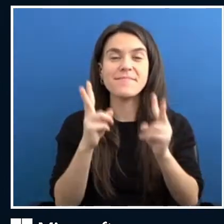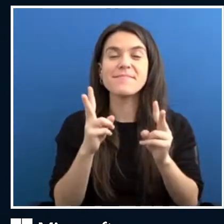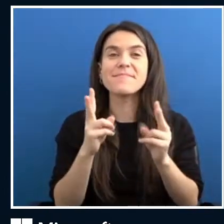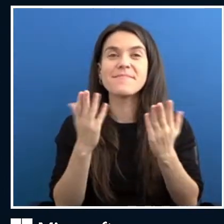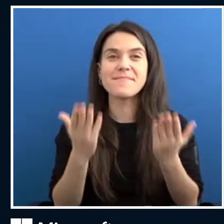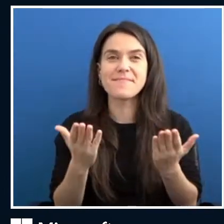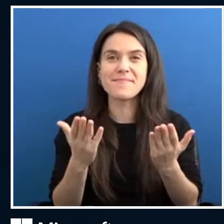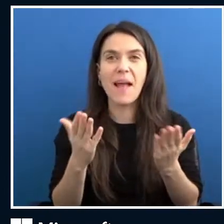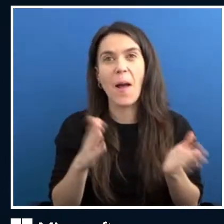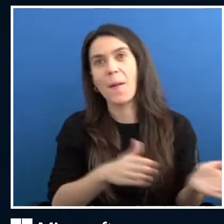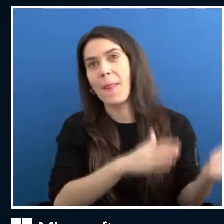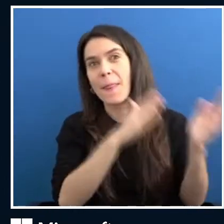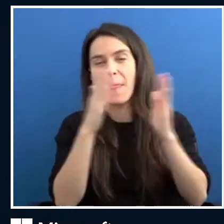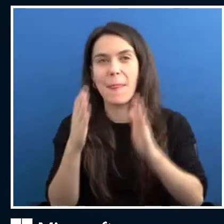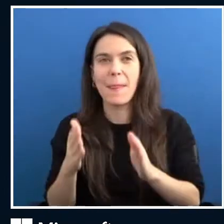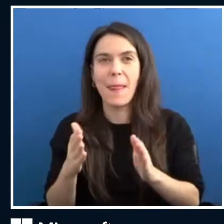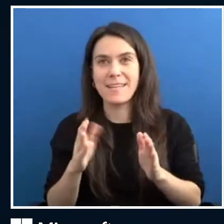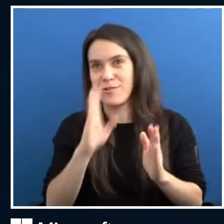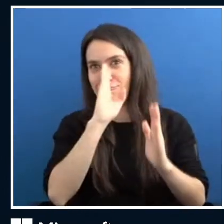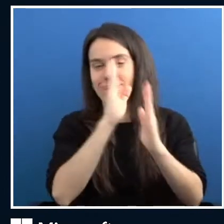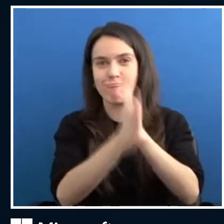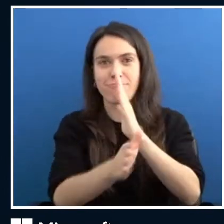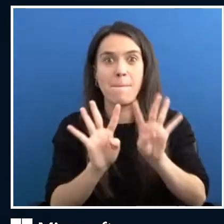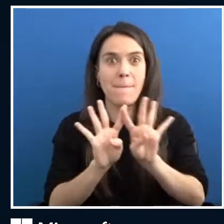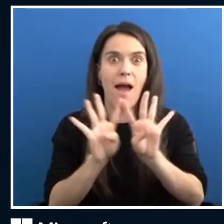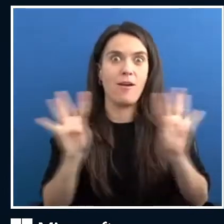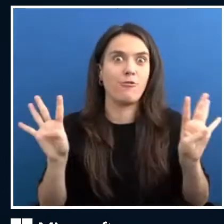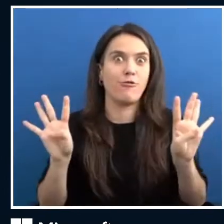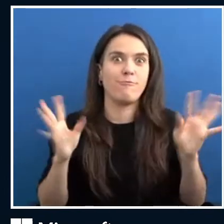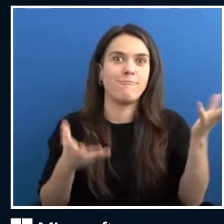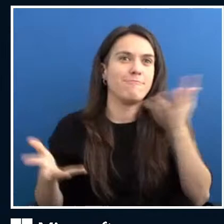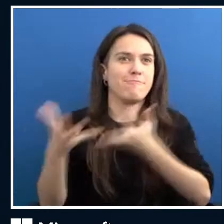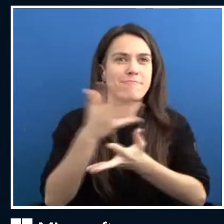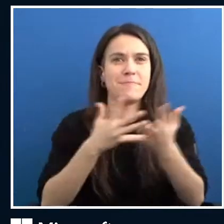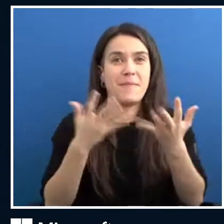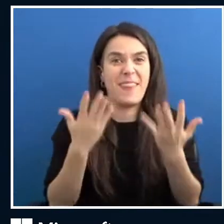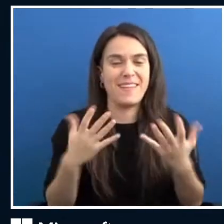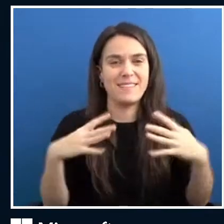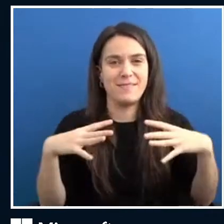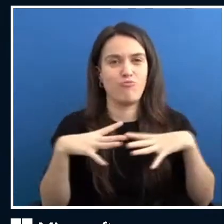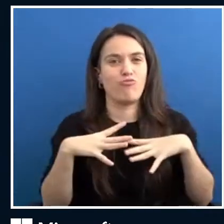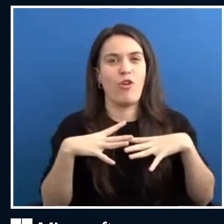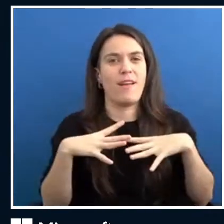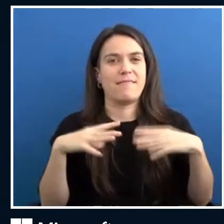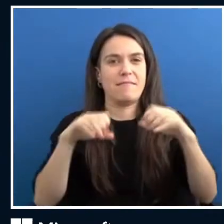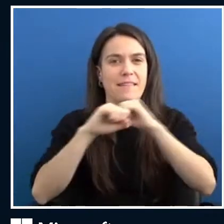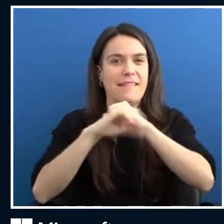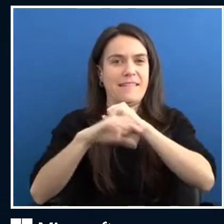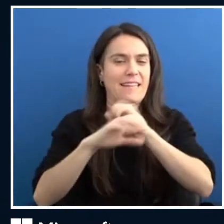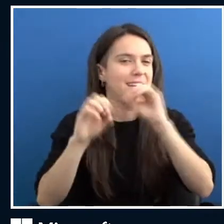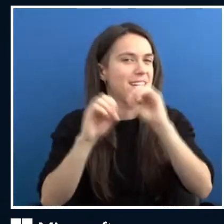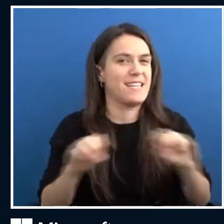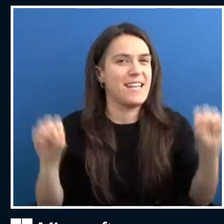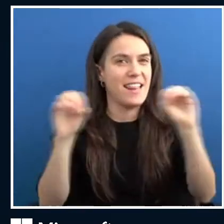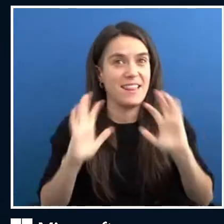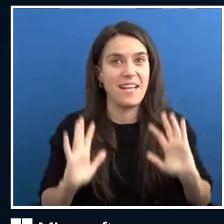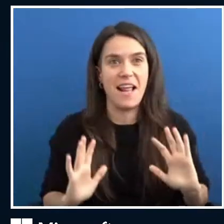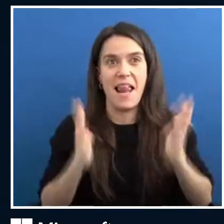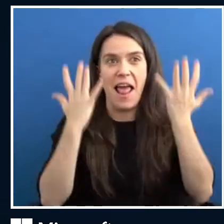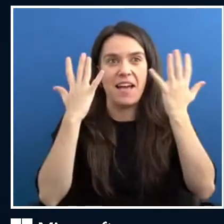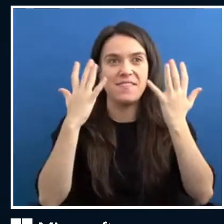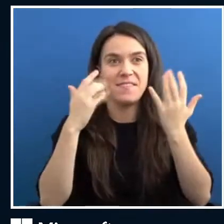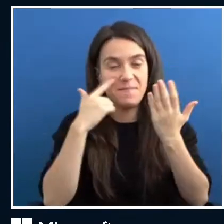up, we are going to jump straight into a panel. We are not going to go for an ad break this time. Live TV is always a dream. Hi, Lee. How are you